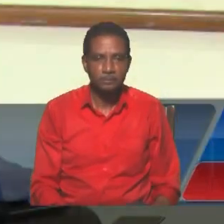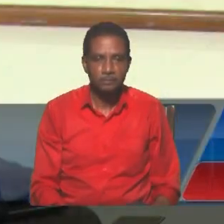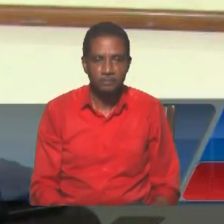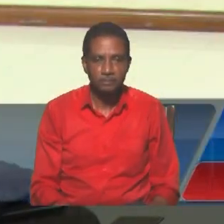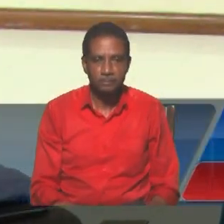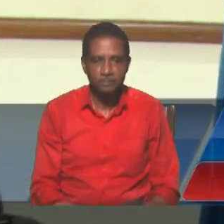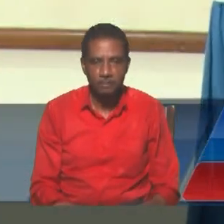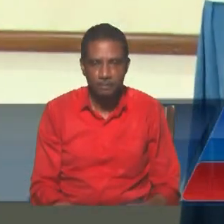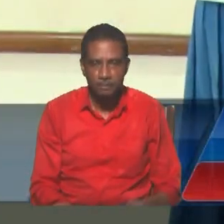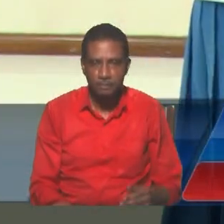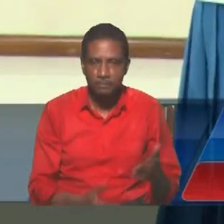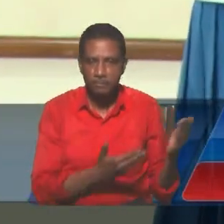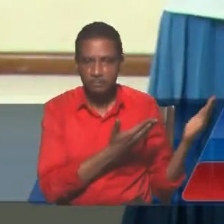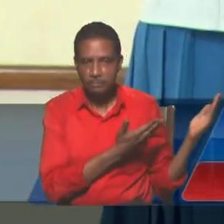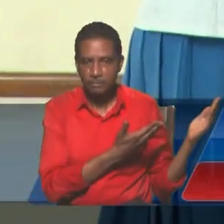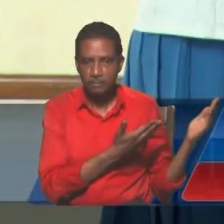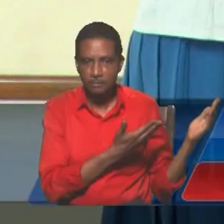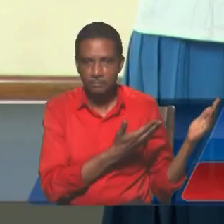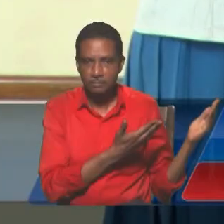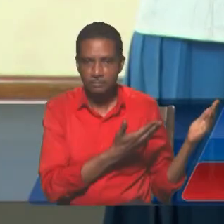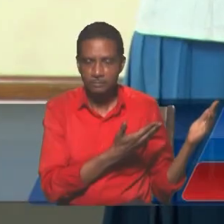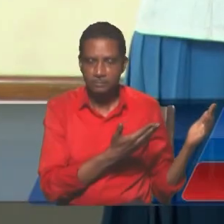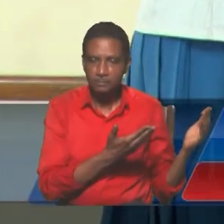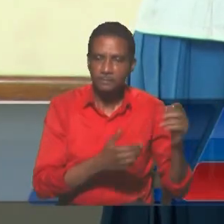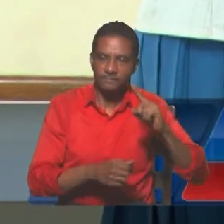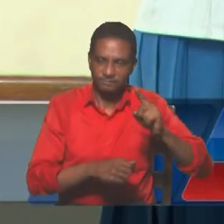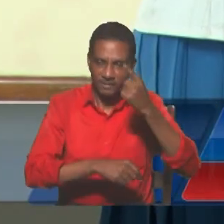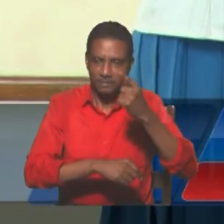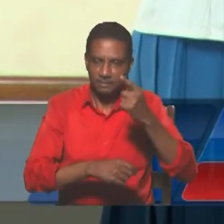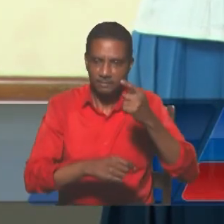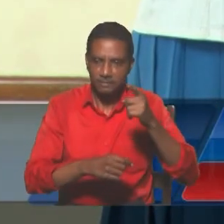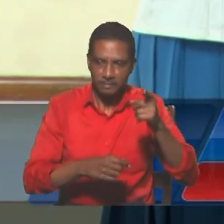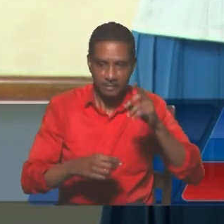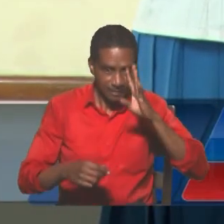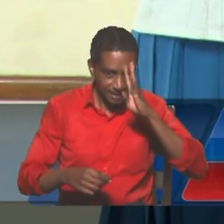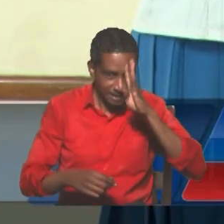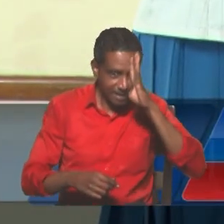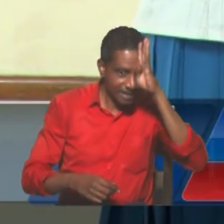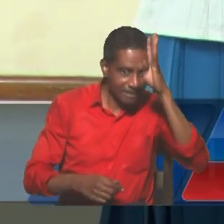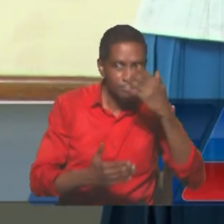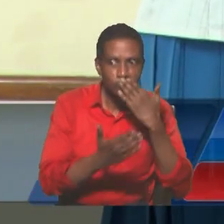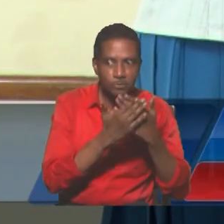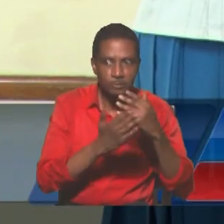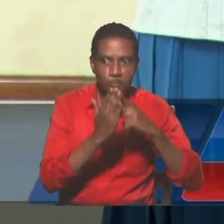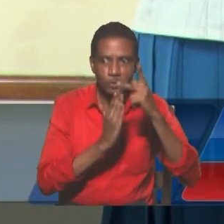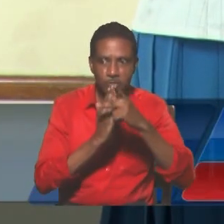Lakshmi Girls Hindu College claimed first place for their innovative projects. Jason John, TTT News.